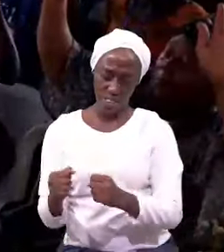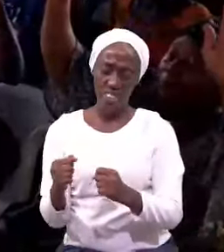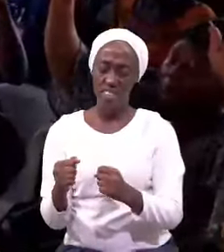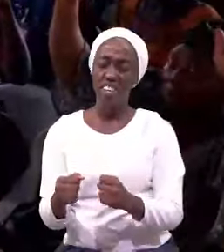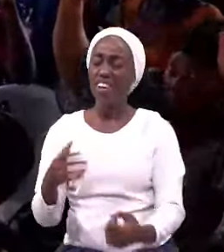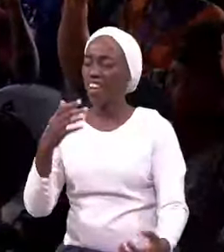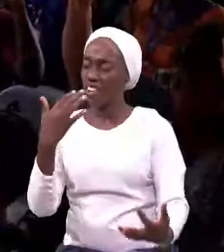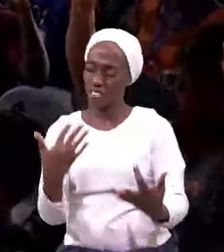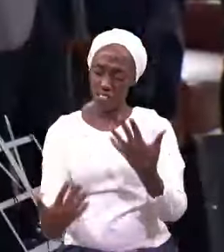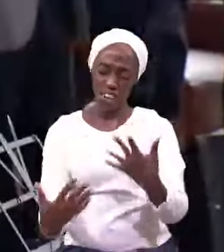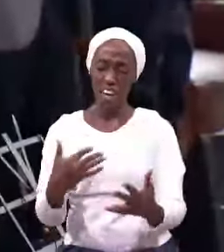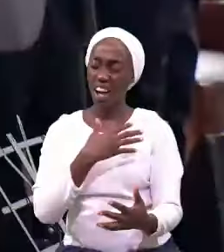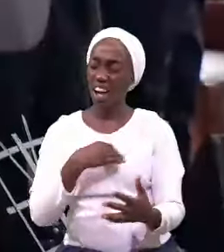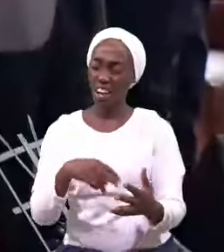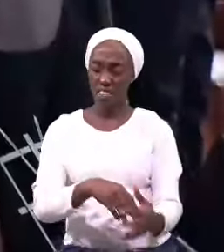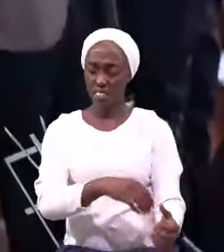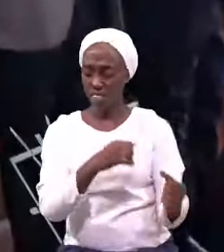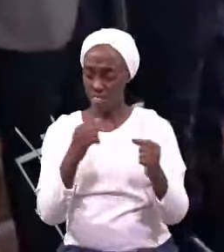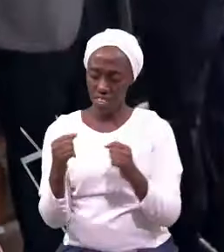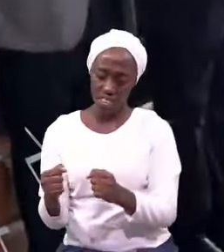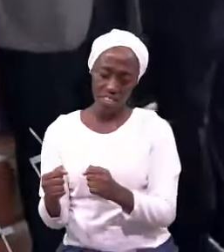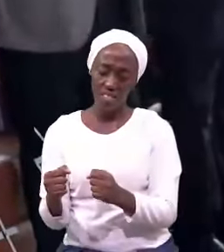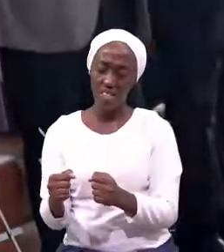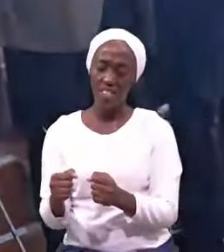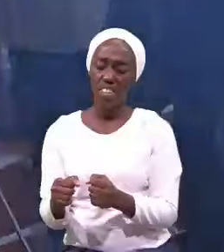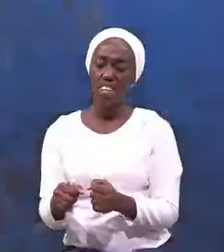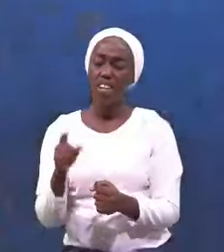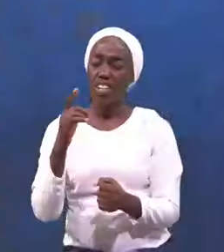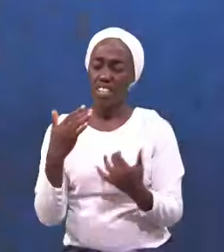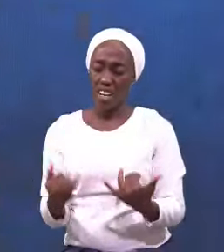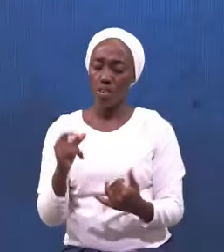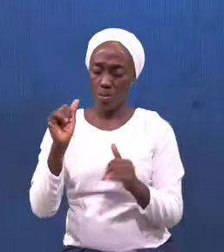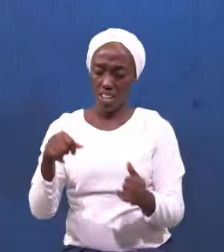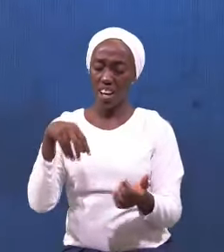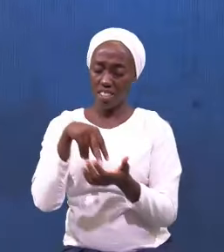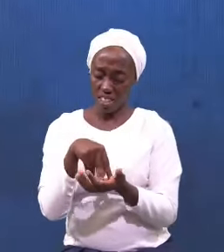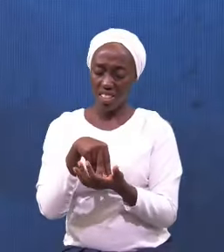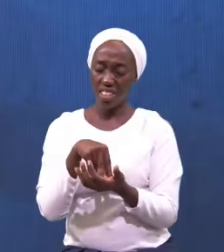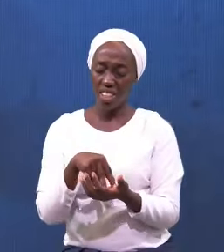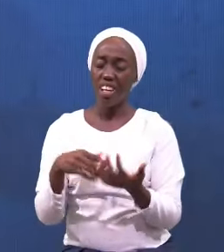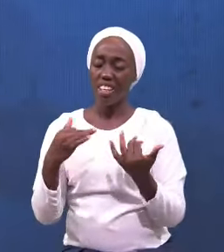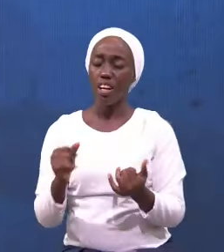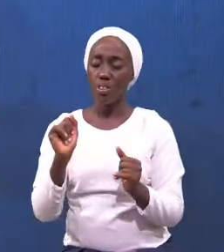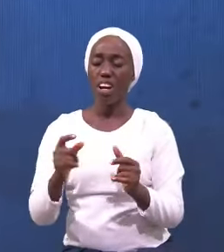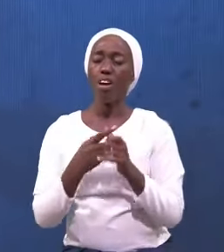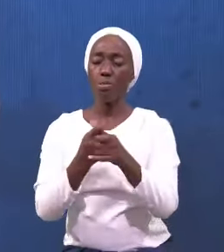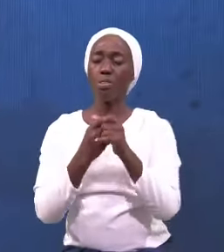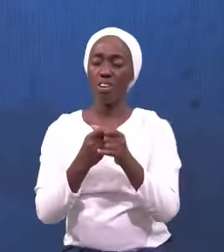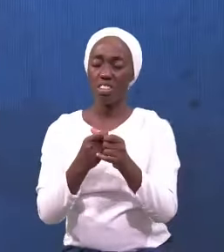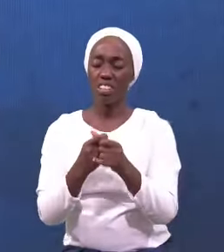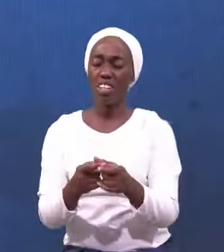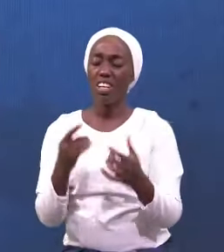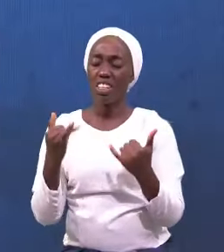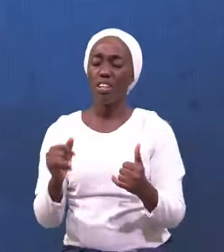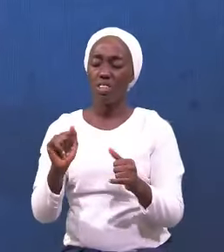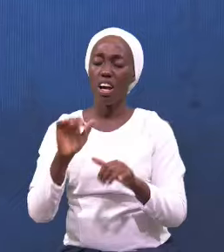Fire and fervency. Now you can stand. Now you can run. Now you